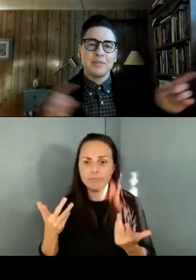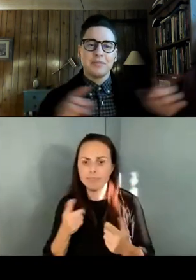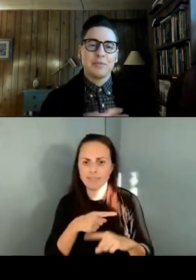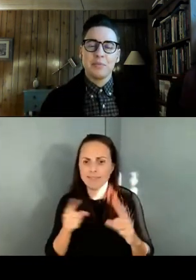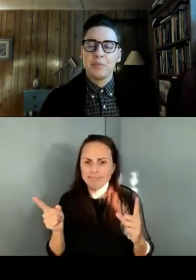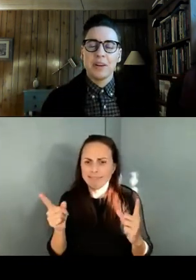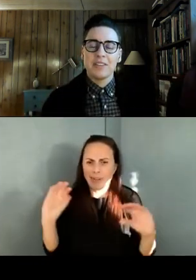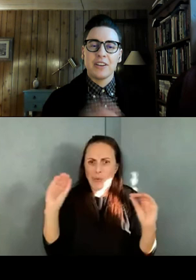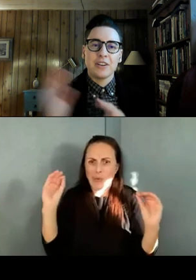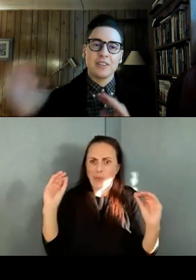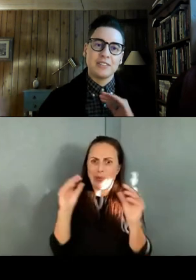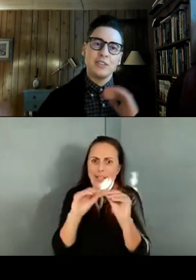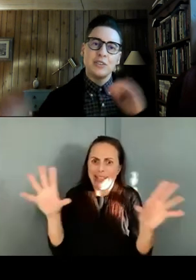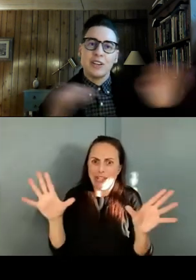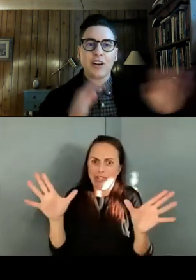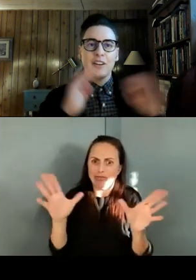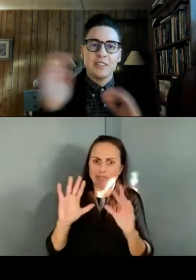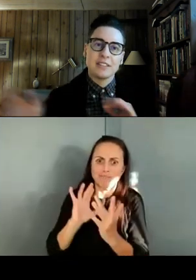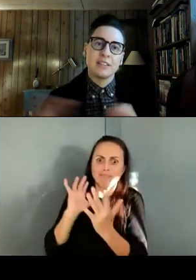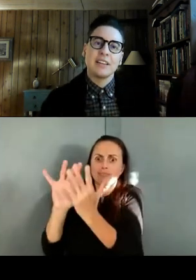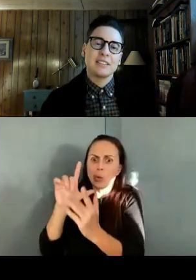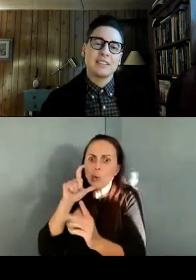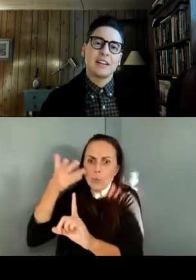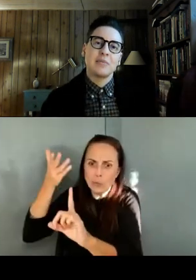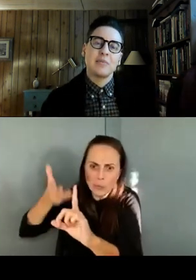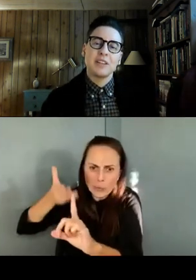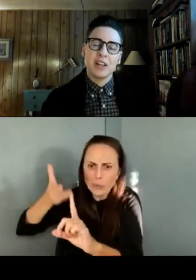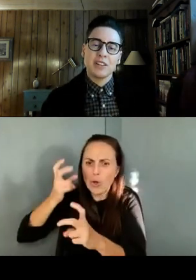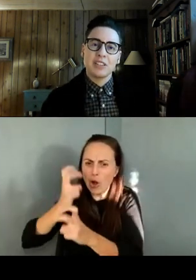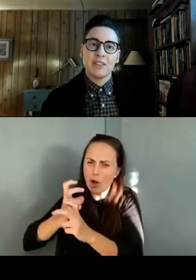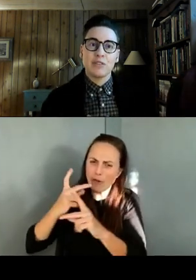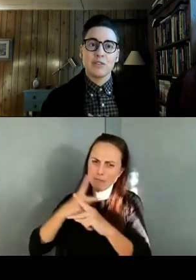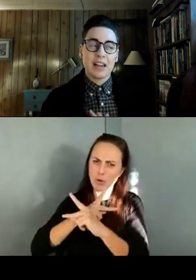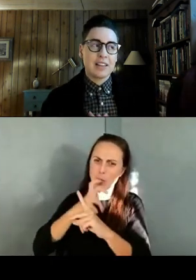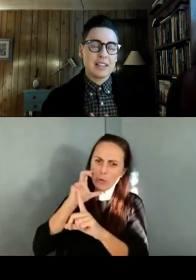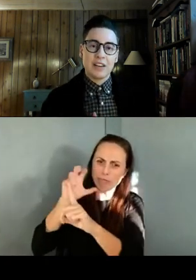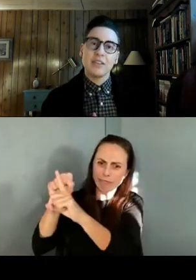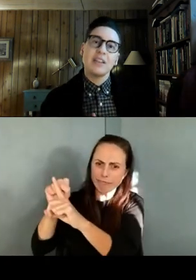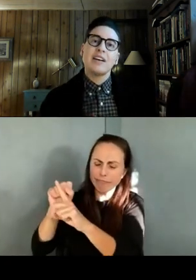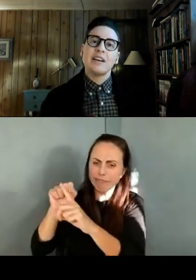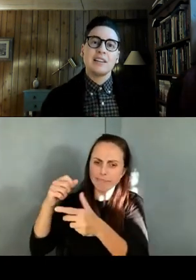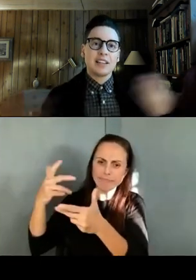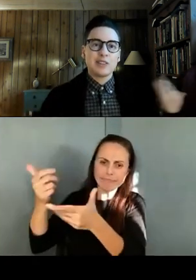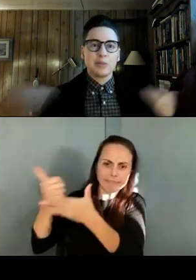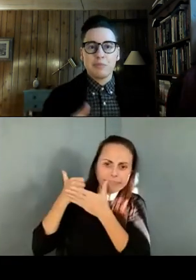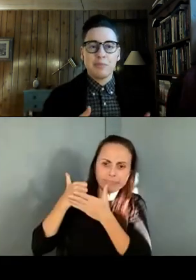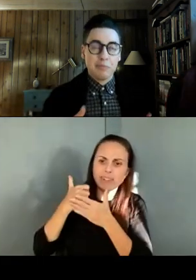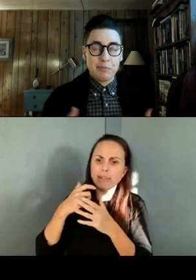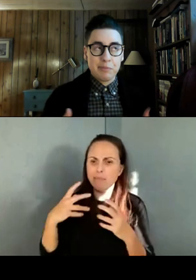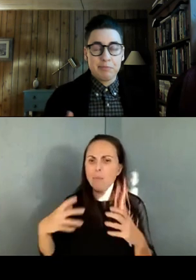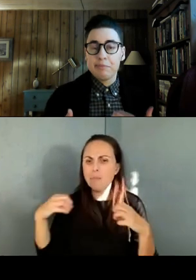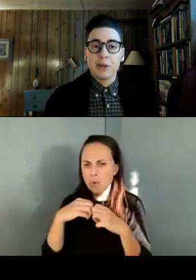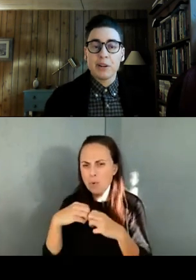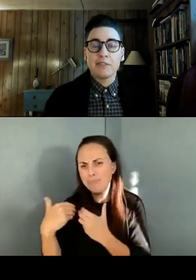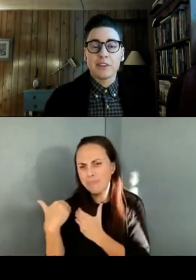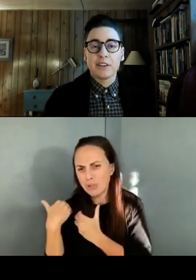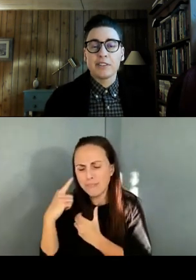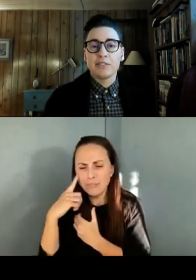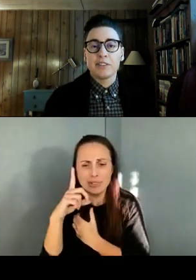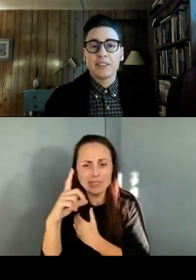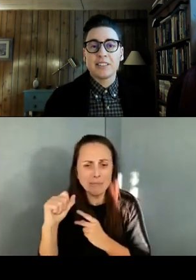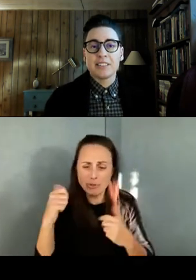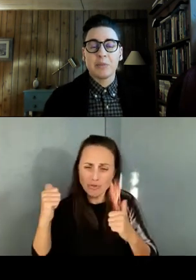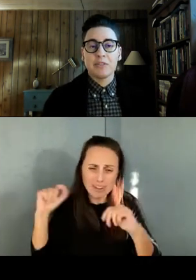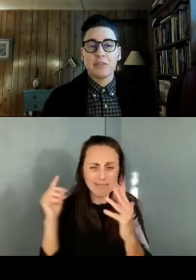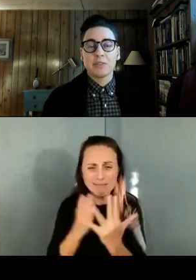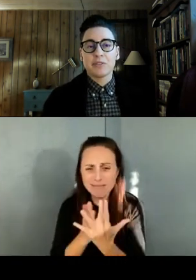know, whatever other unit or office, and it's a challenge to kind of track that down. And it's an extra burden